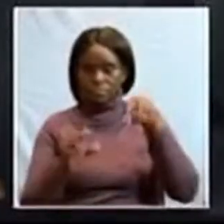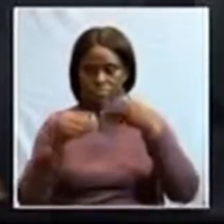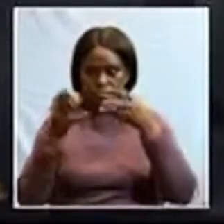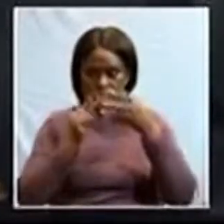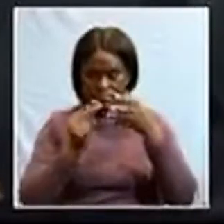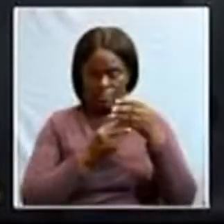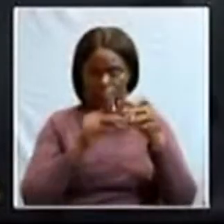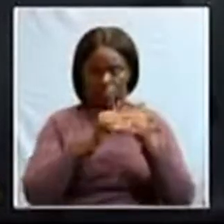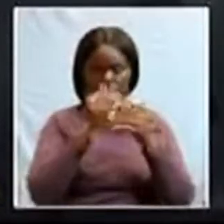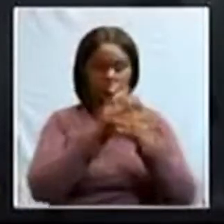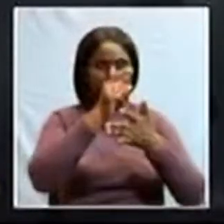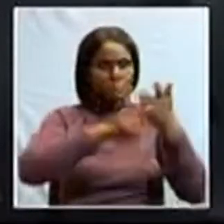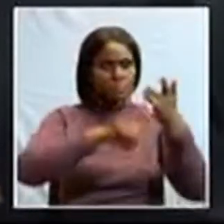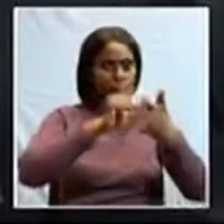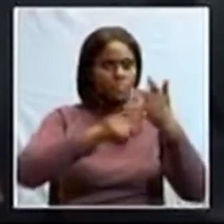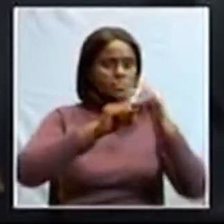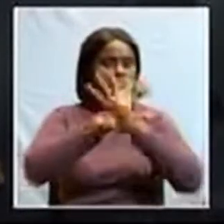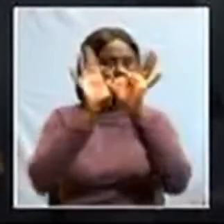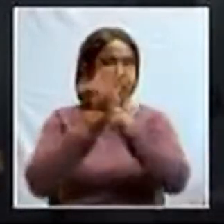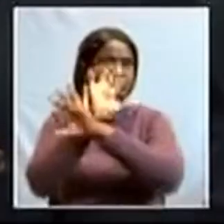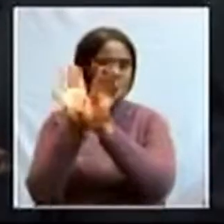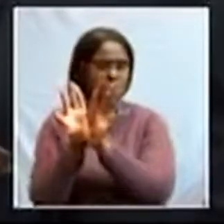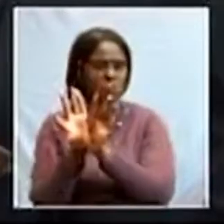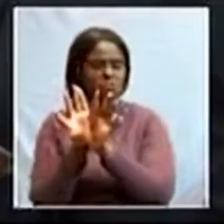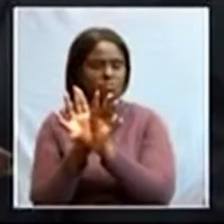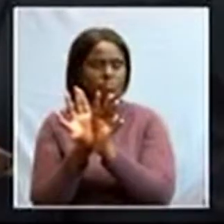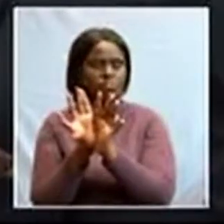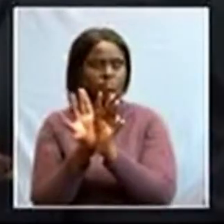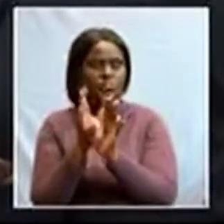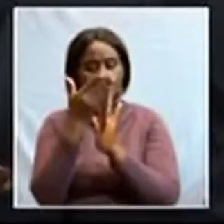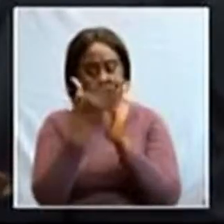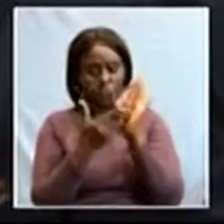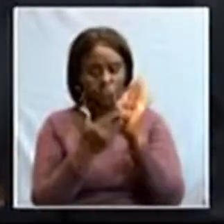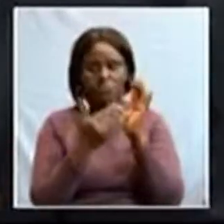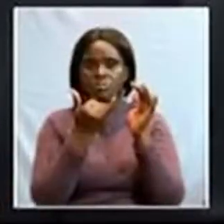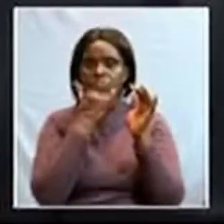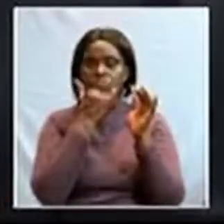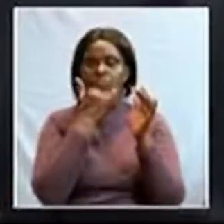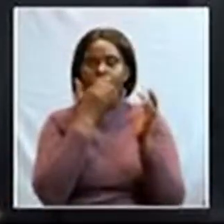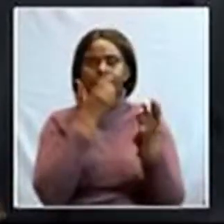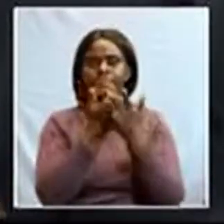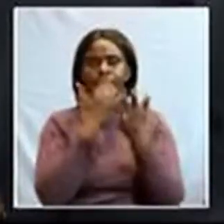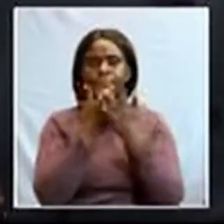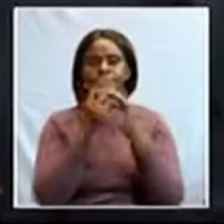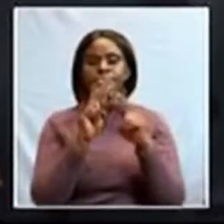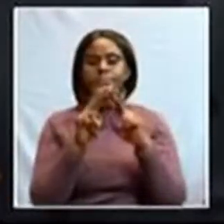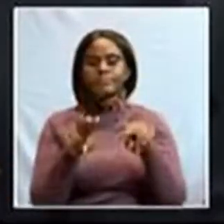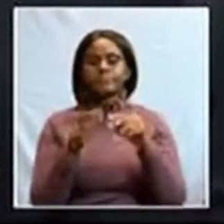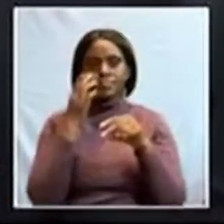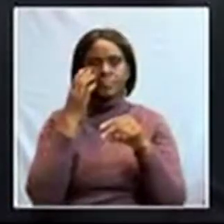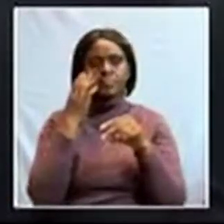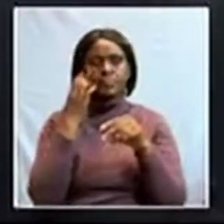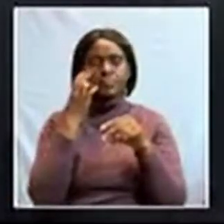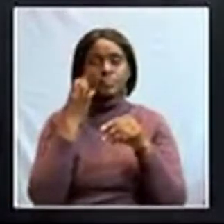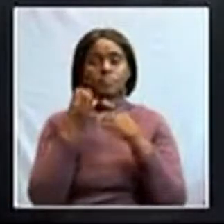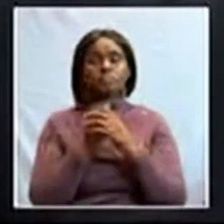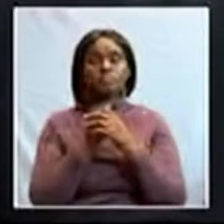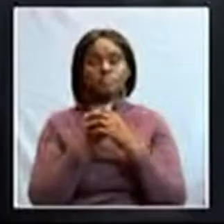us these tax clearances. This is wrong evidence, Chair.